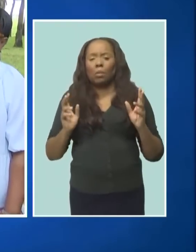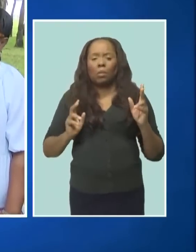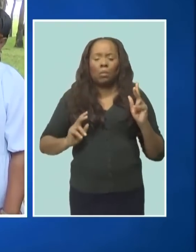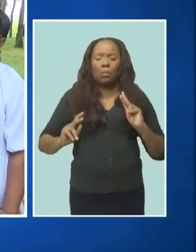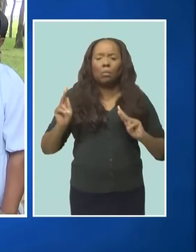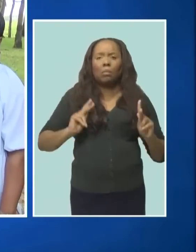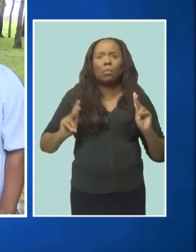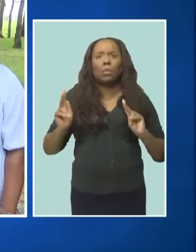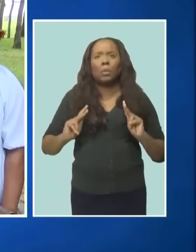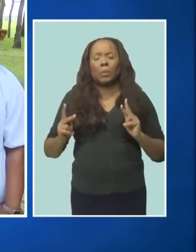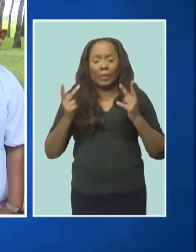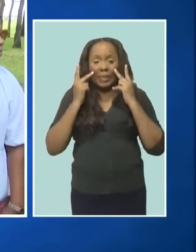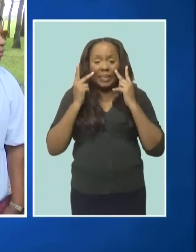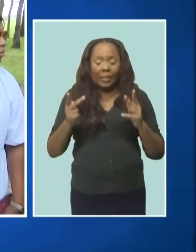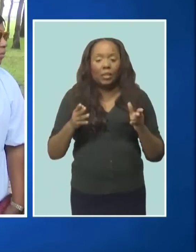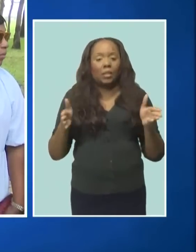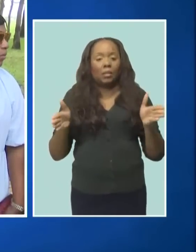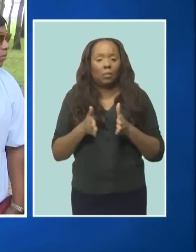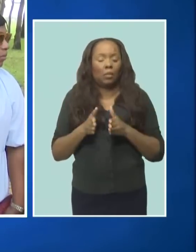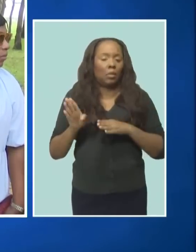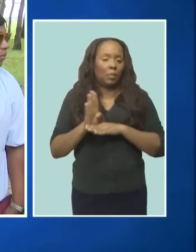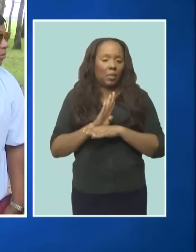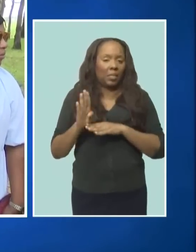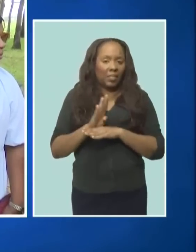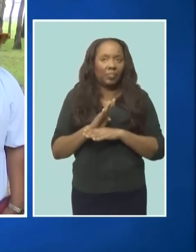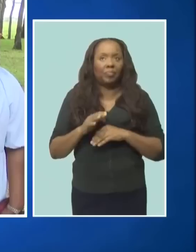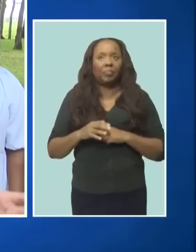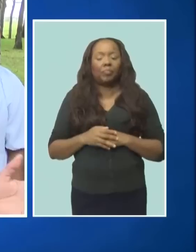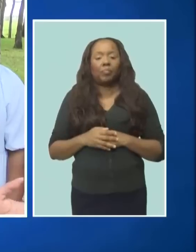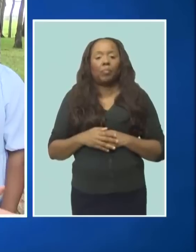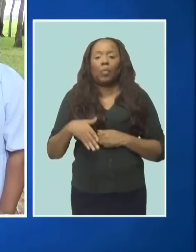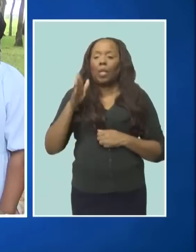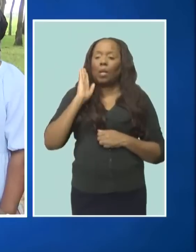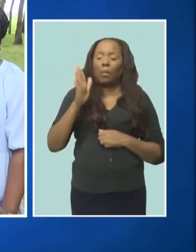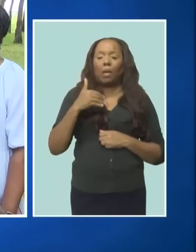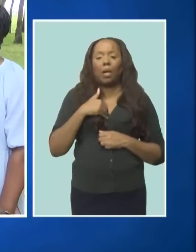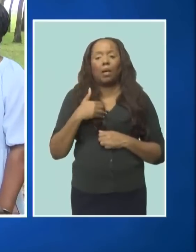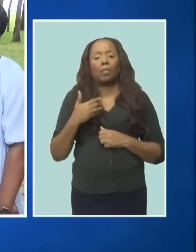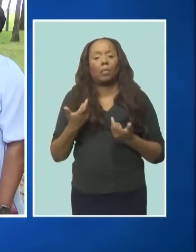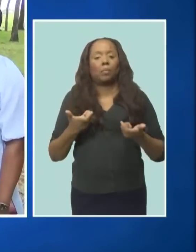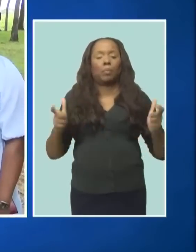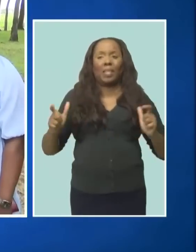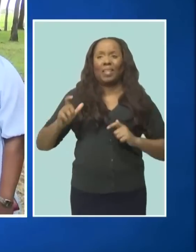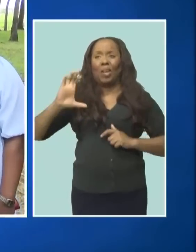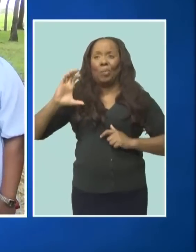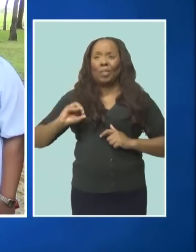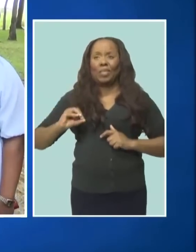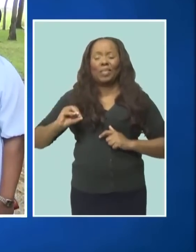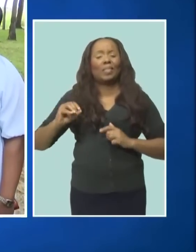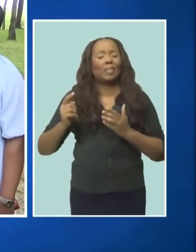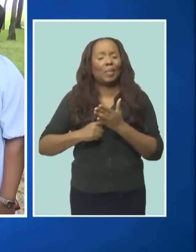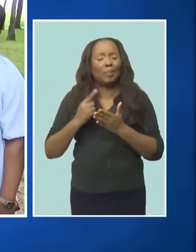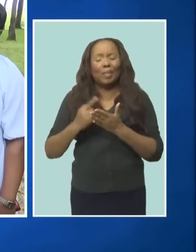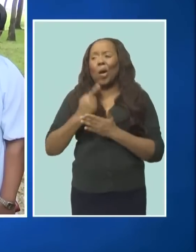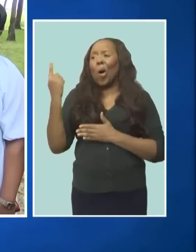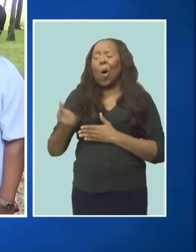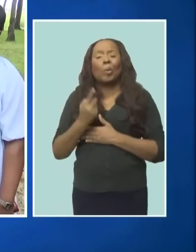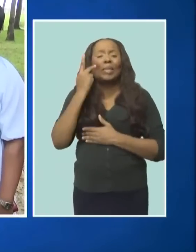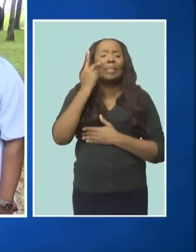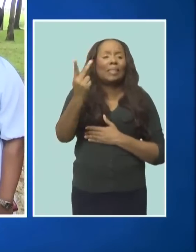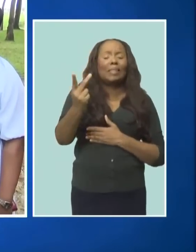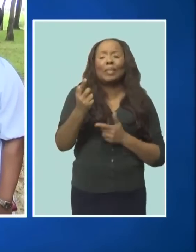small businesses because very often events will feature big companies and so on, but here at the Workers Union we are